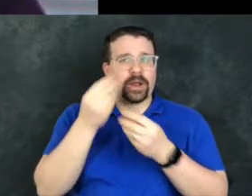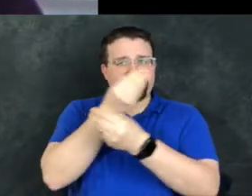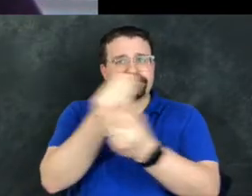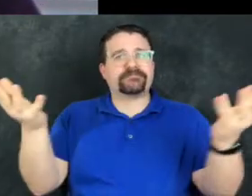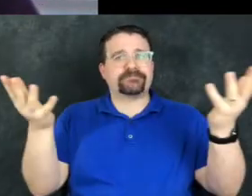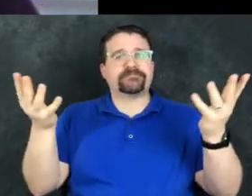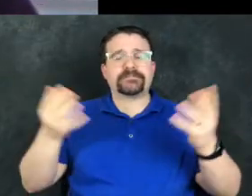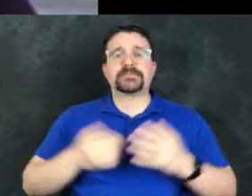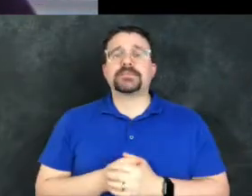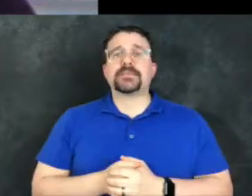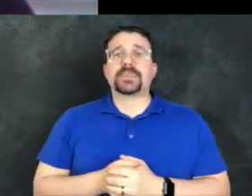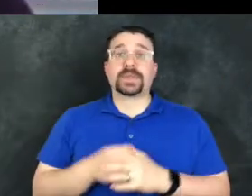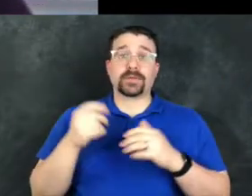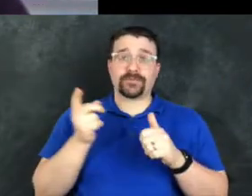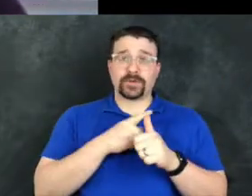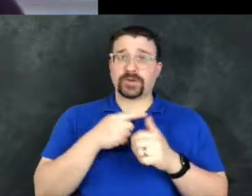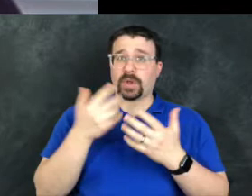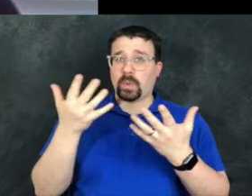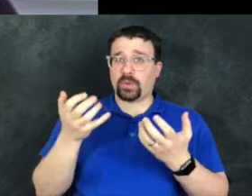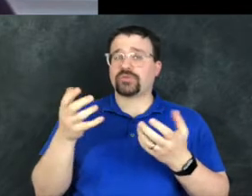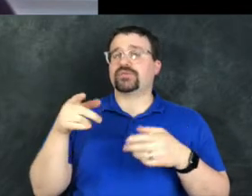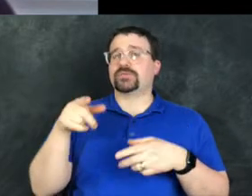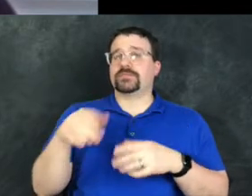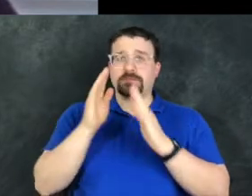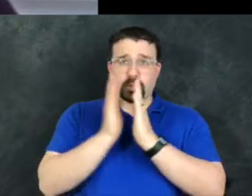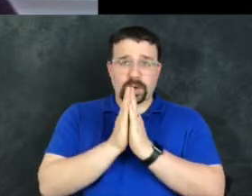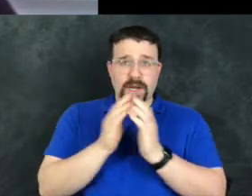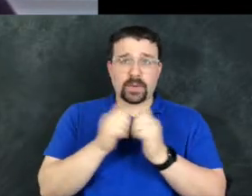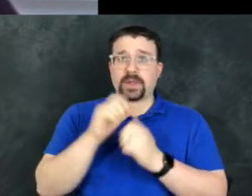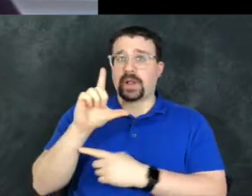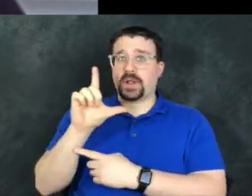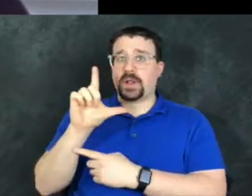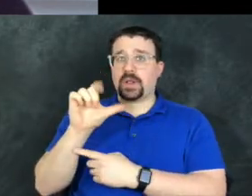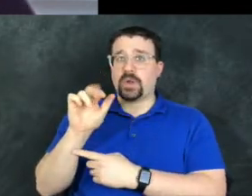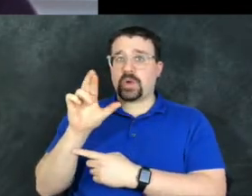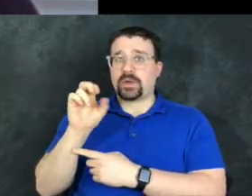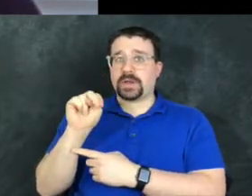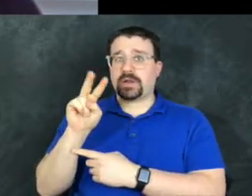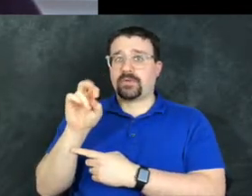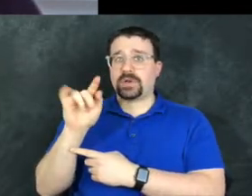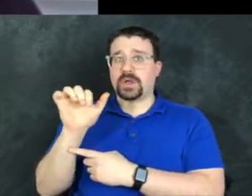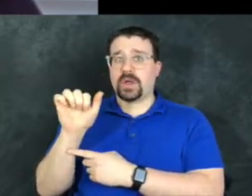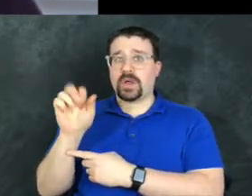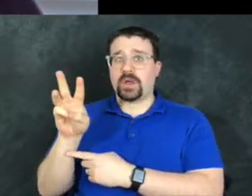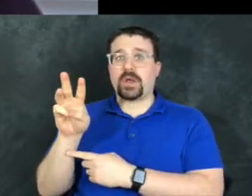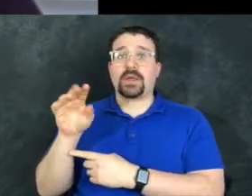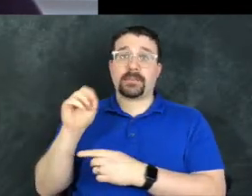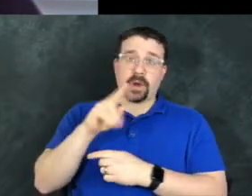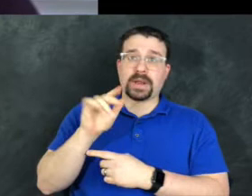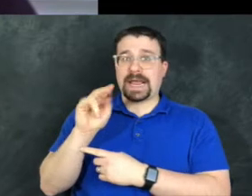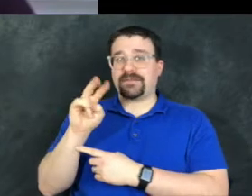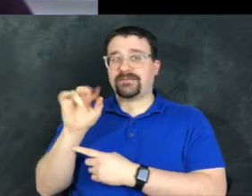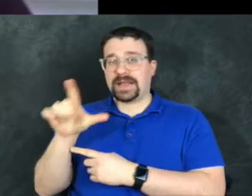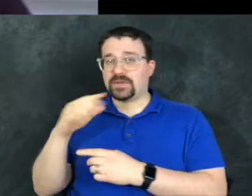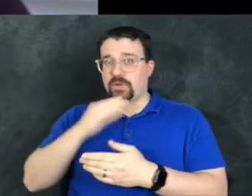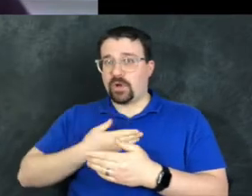I'd like to share with you. First, I'd like you to be in prayer with Lauren Votaw, Mark, and Ann Vail's